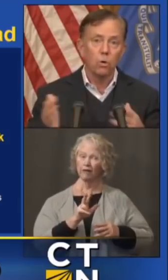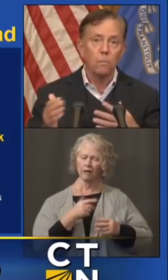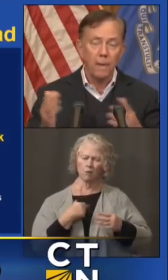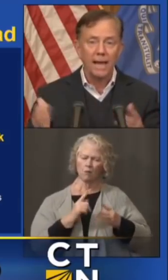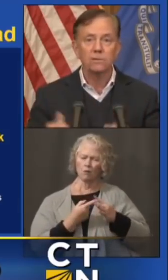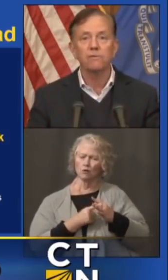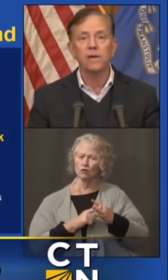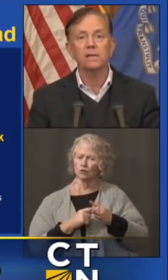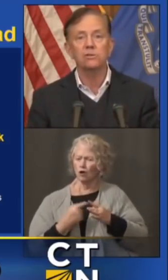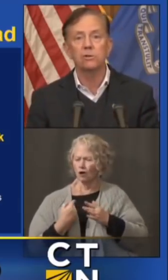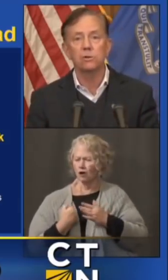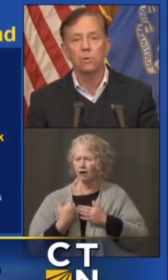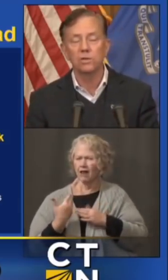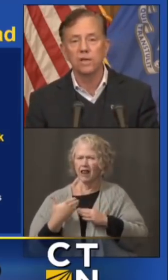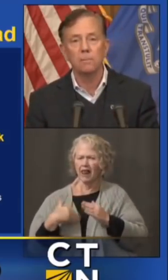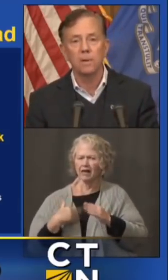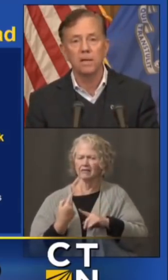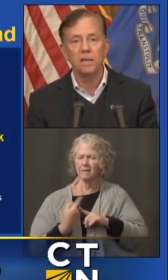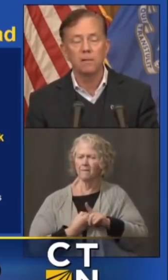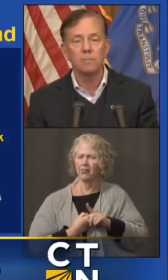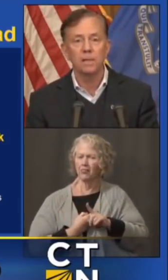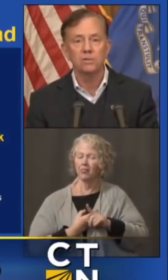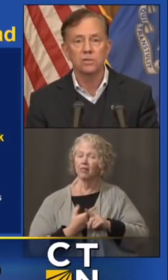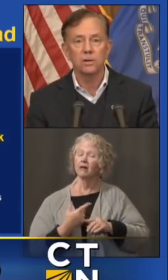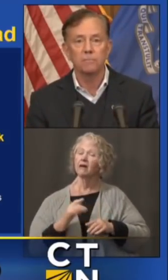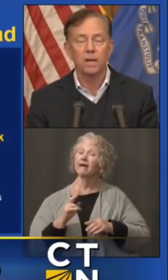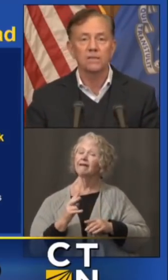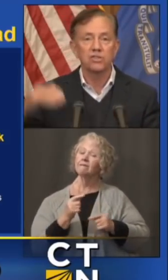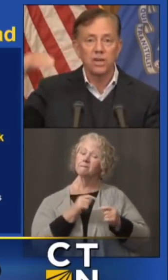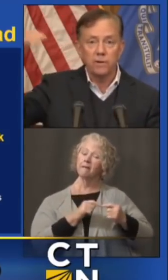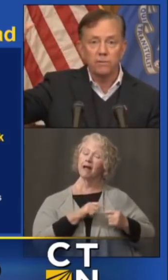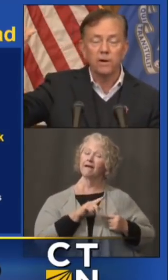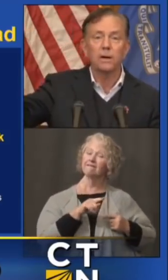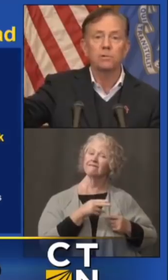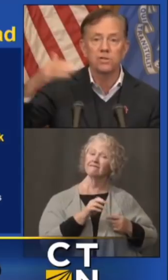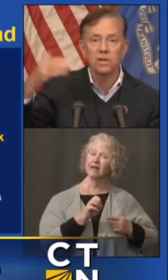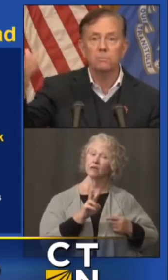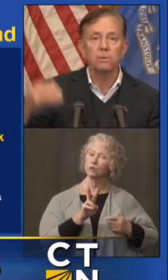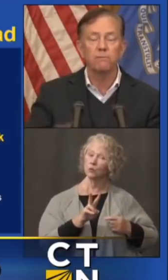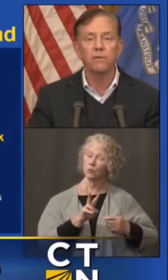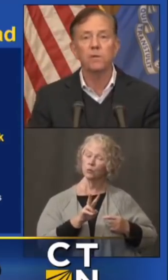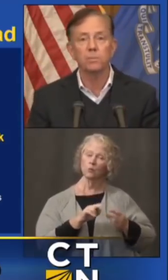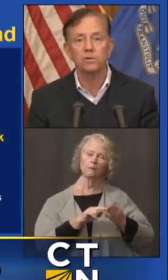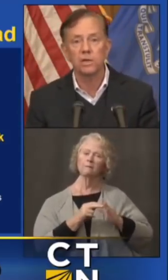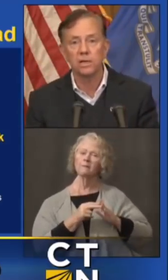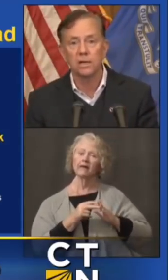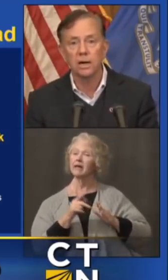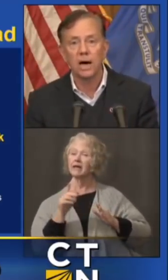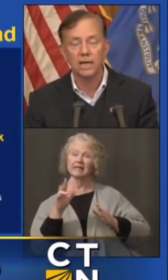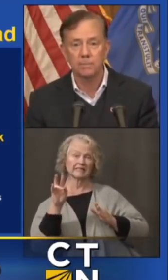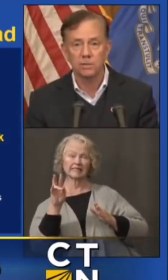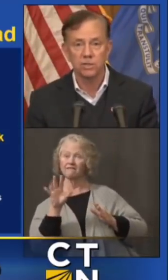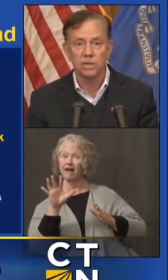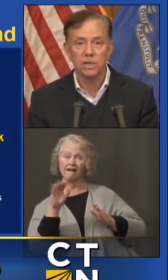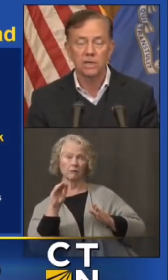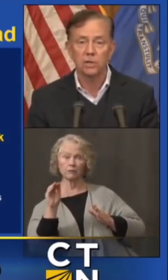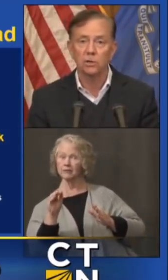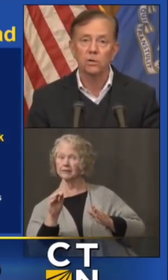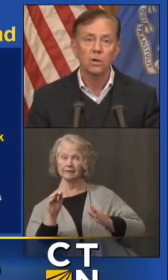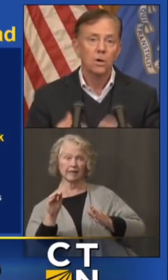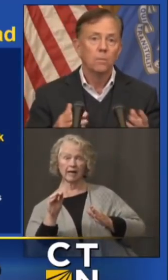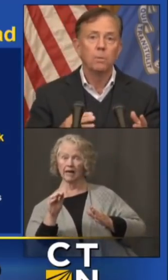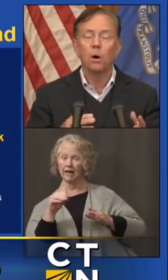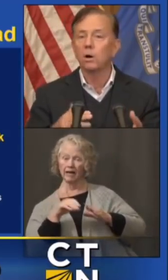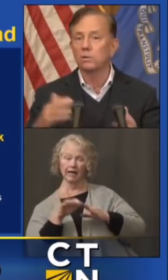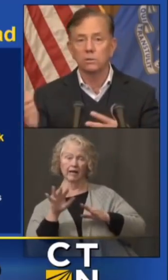if you roll back to phase 2, what does that mean? That means not 75%, but 50% occupancy in